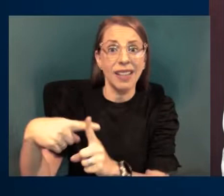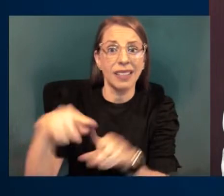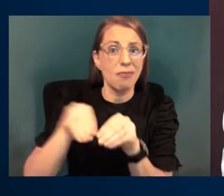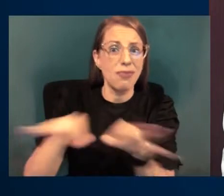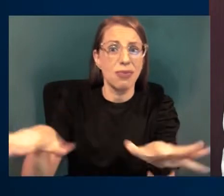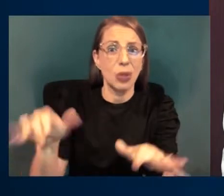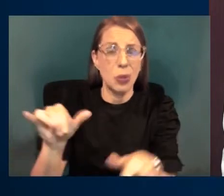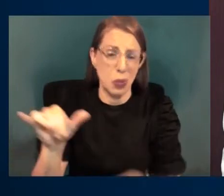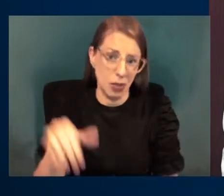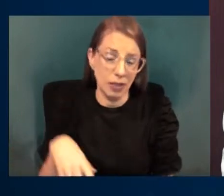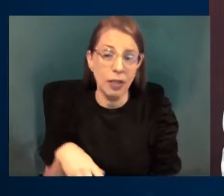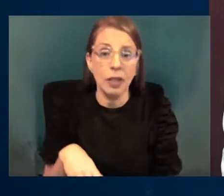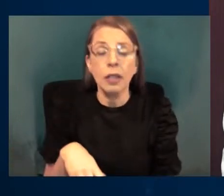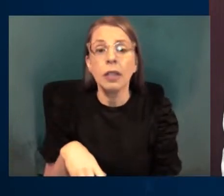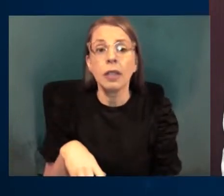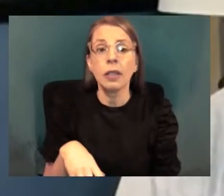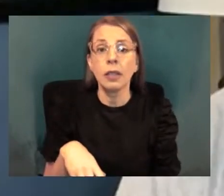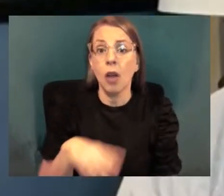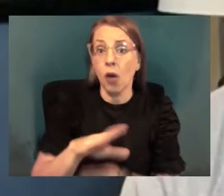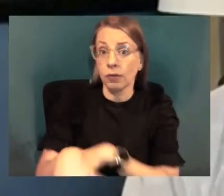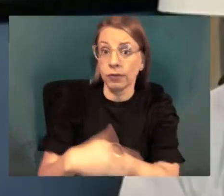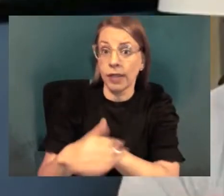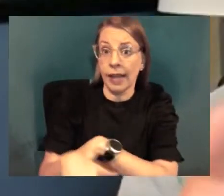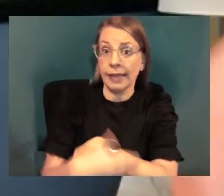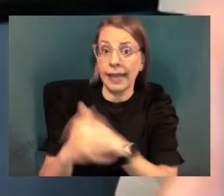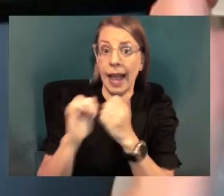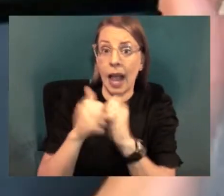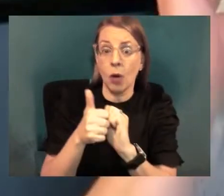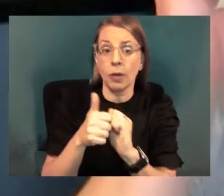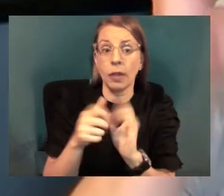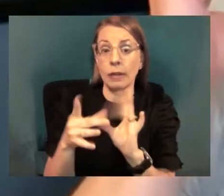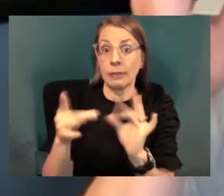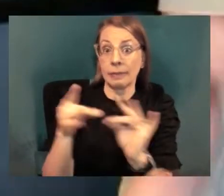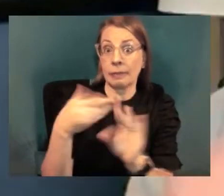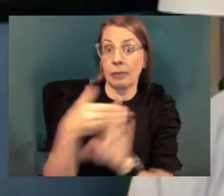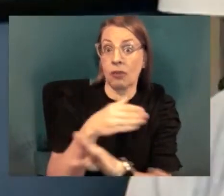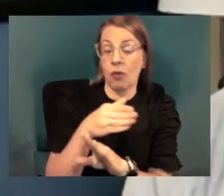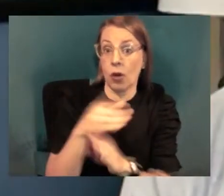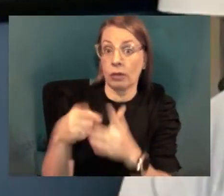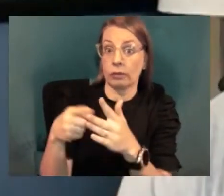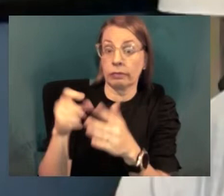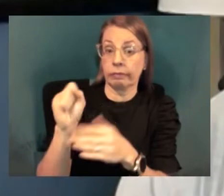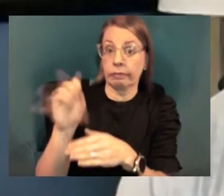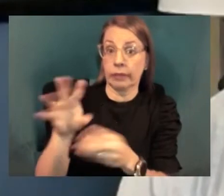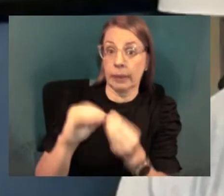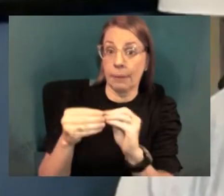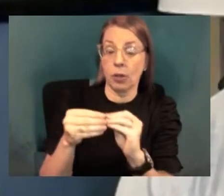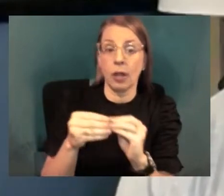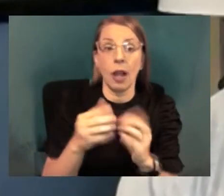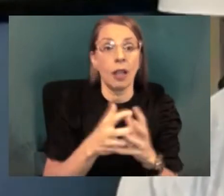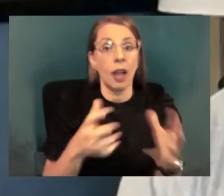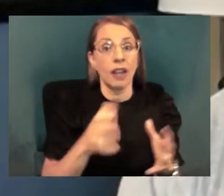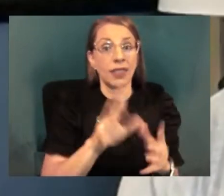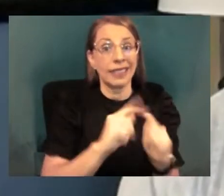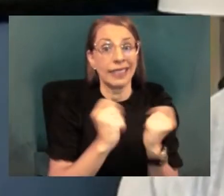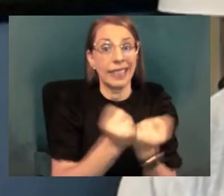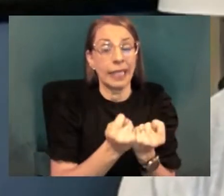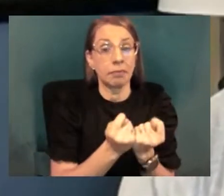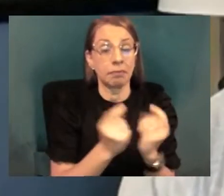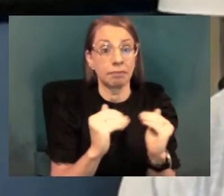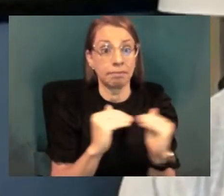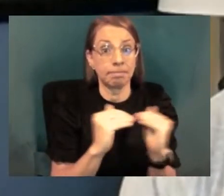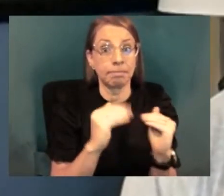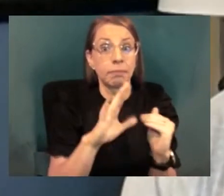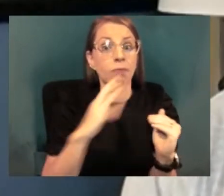So how do we do overnight? And I would just like to say before we get to that you know, a lot of his teammates and their